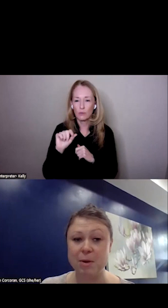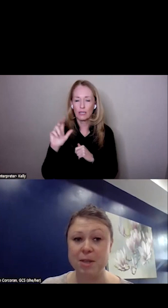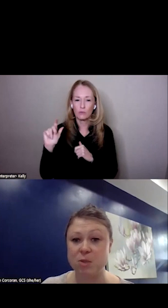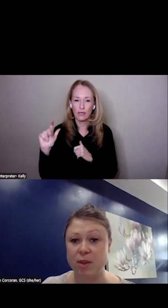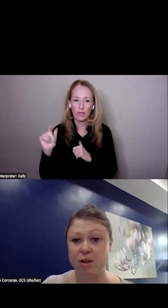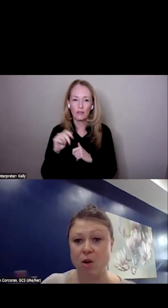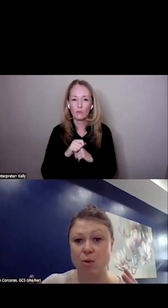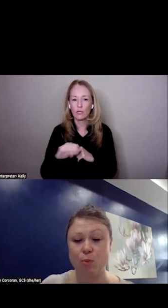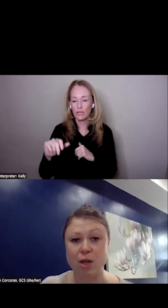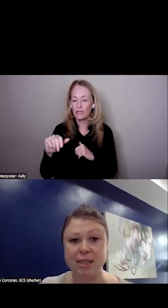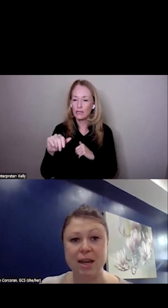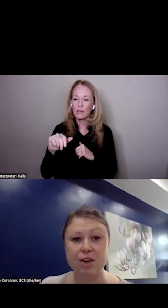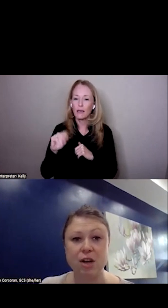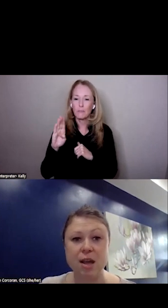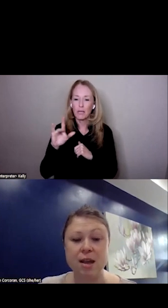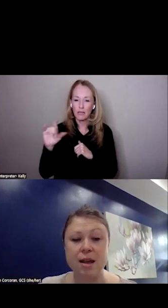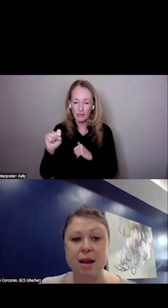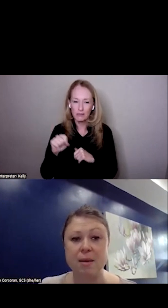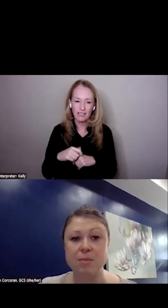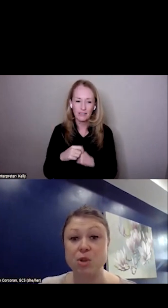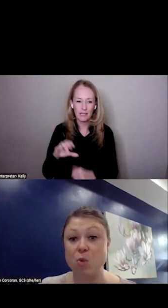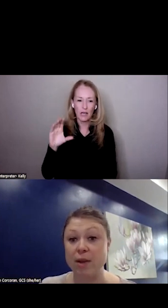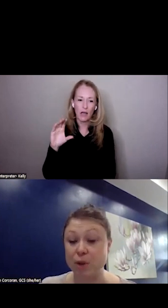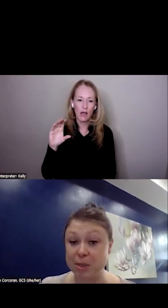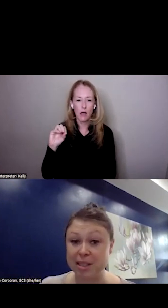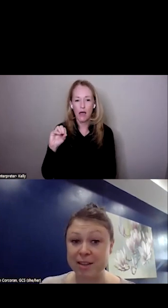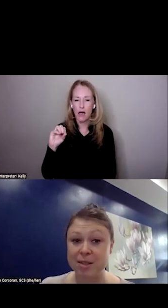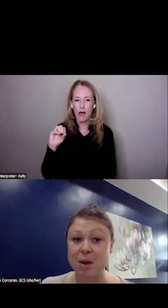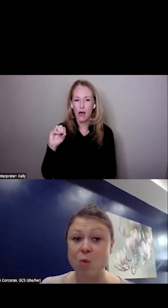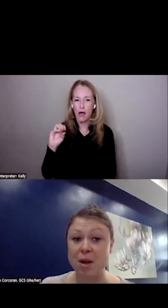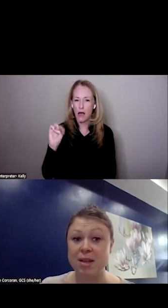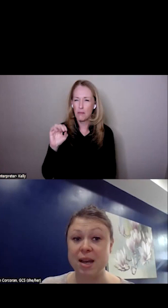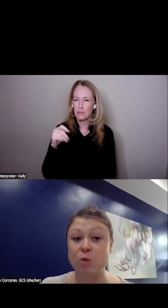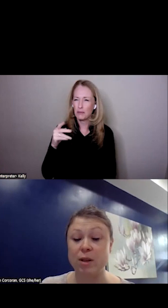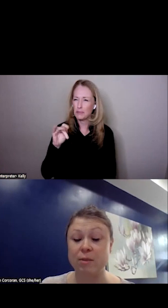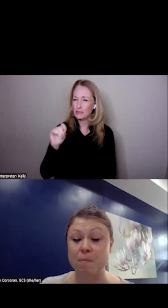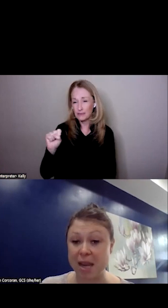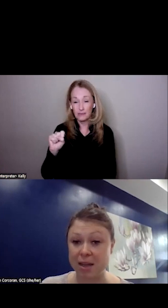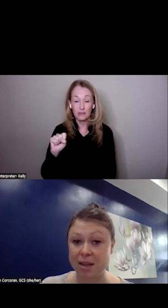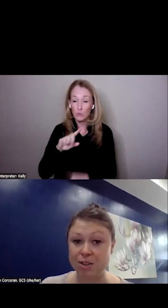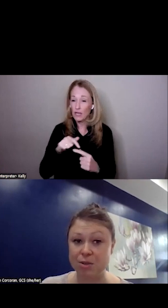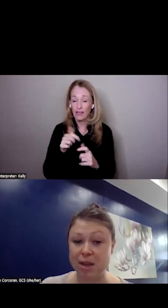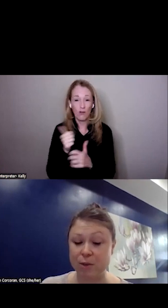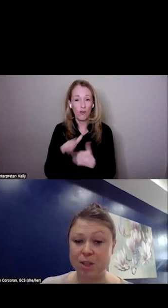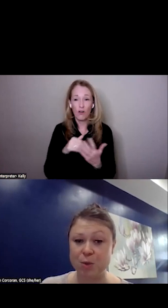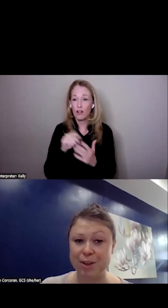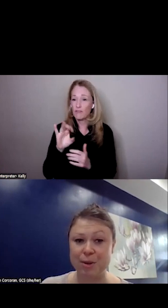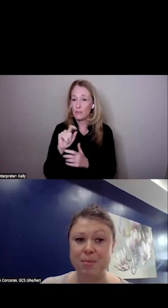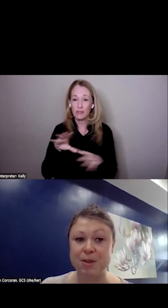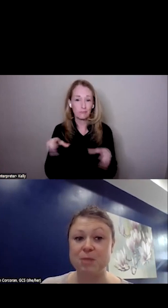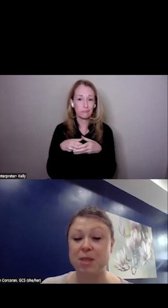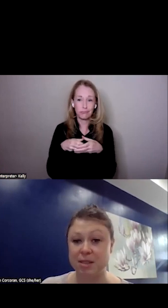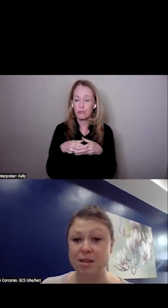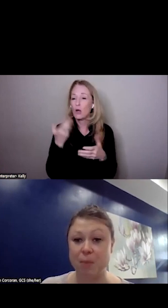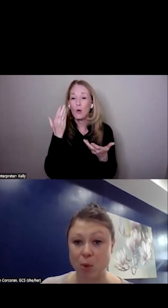as an omnibus when they're all brought together. So we have no details about what yet will make it into the